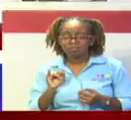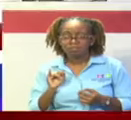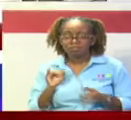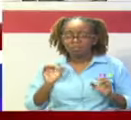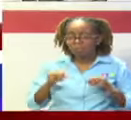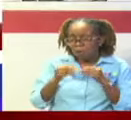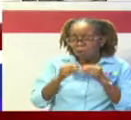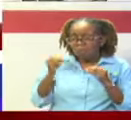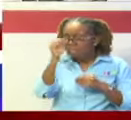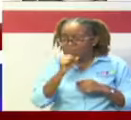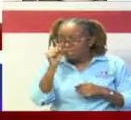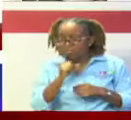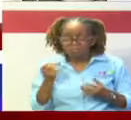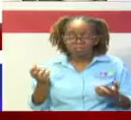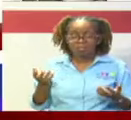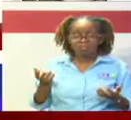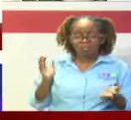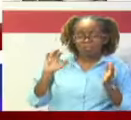Thank you very much.